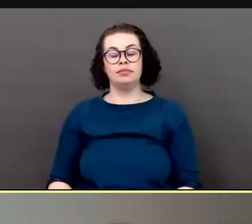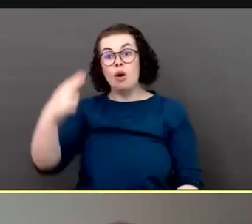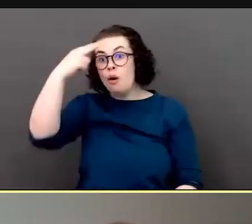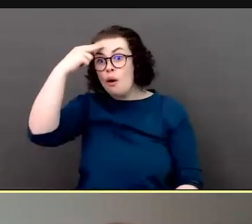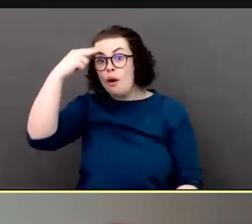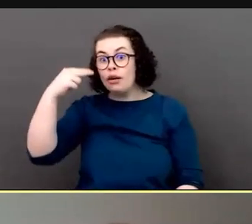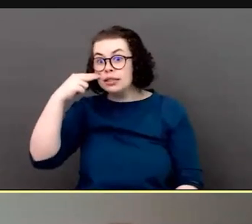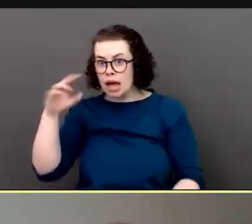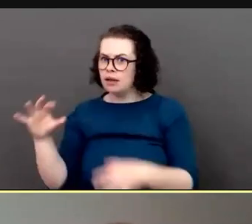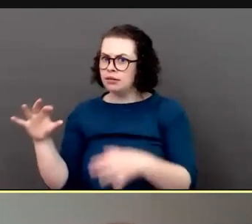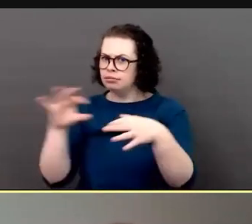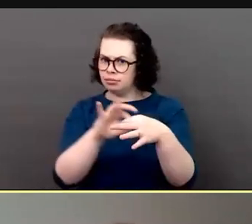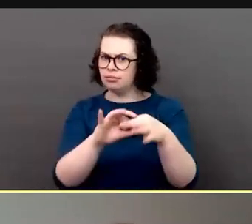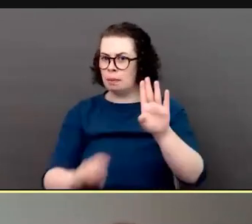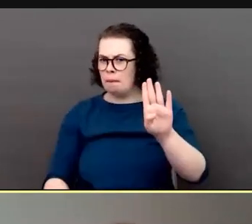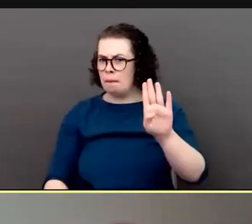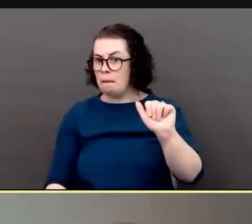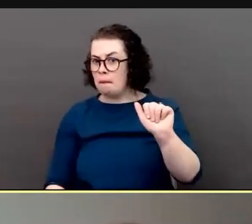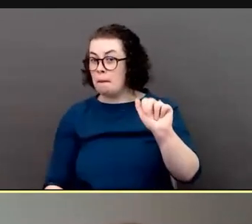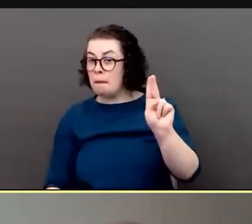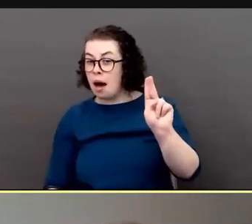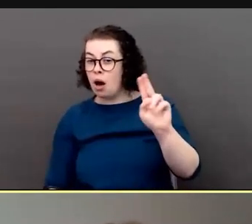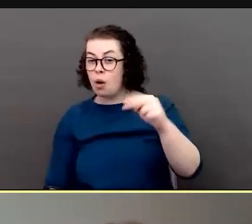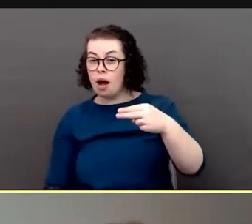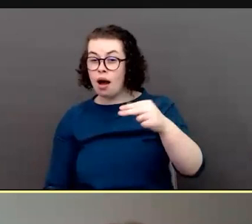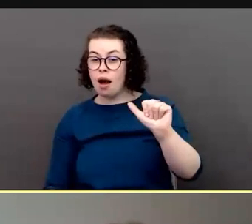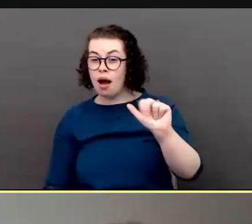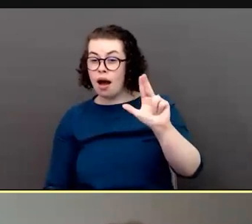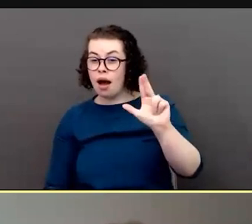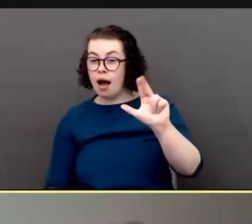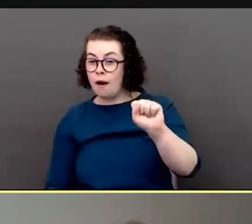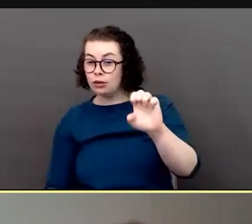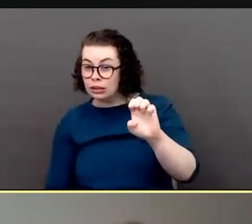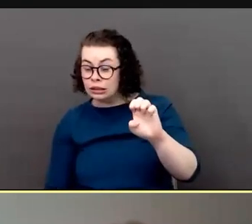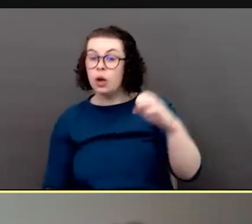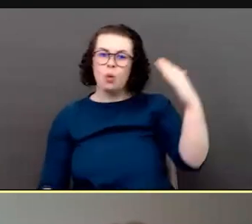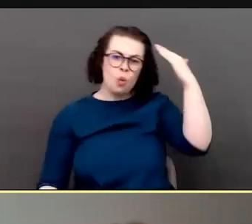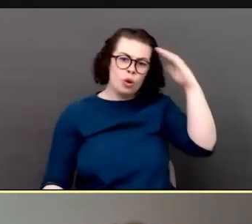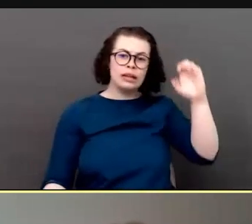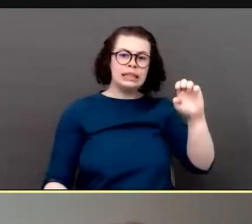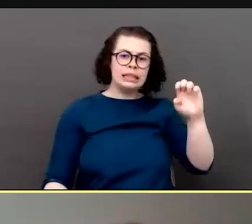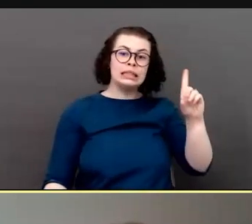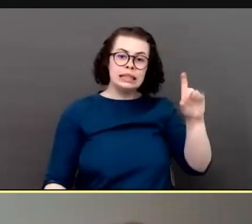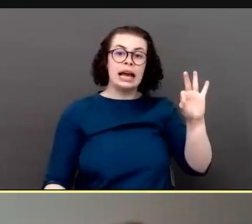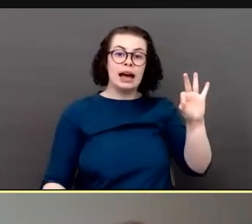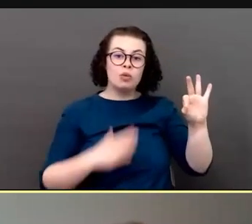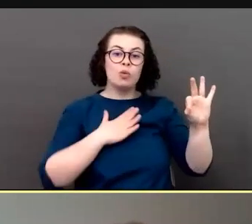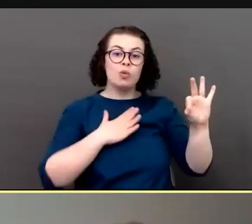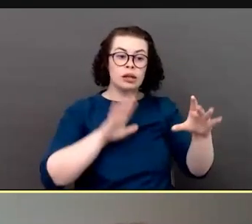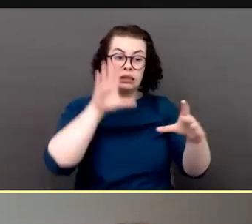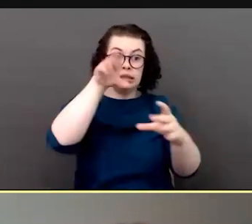and also we know that EDF is trying to partner with the new European Bauhaus and some